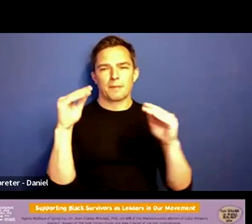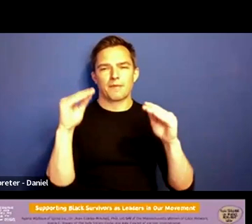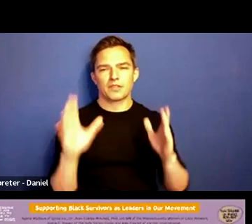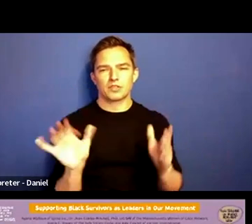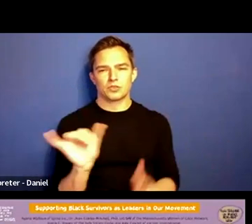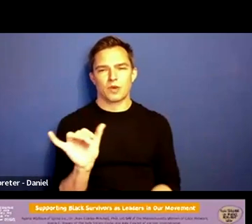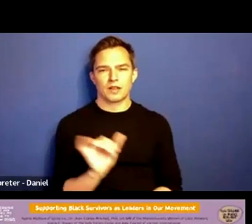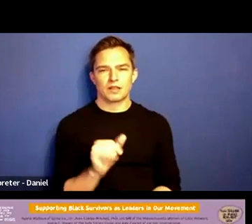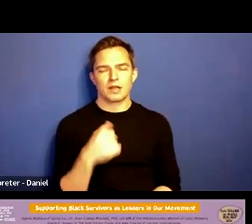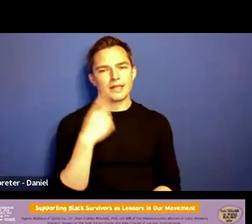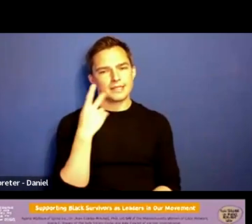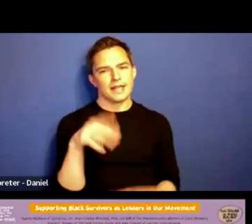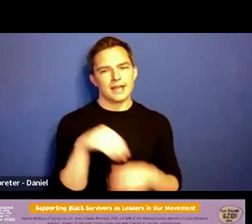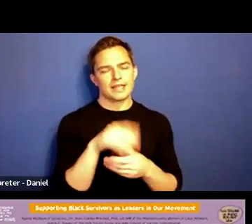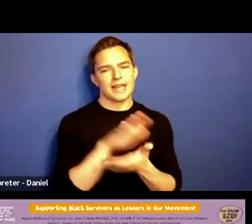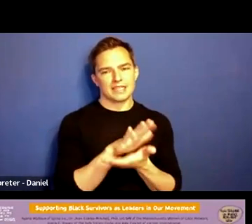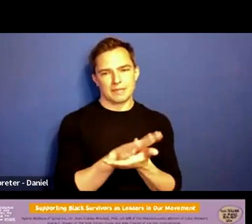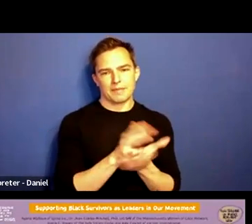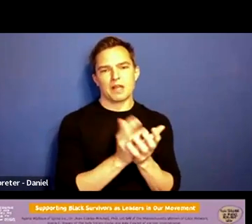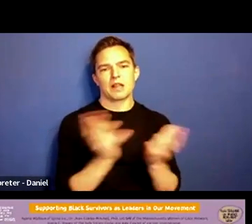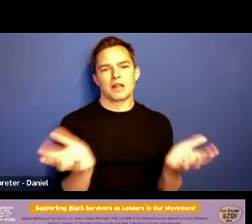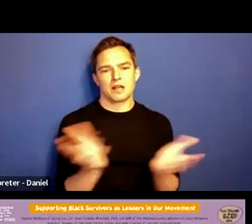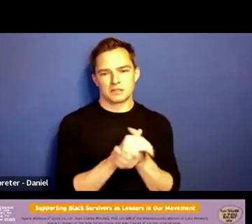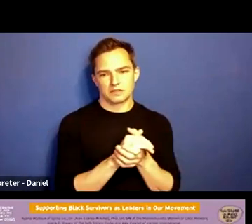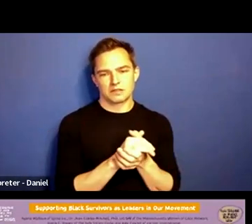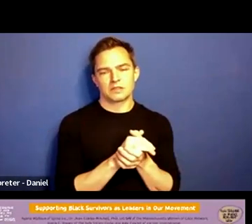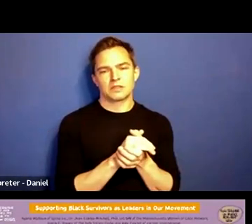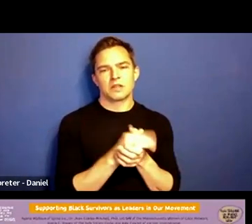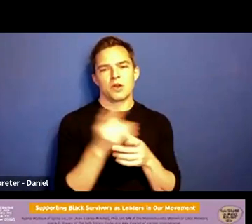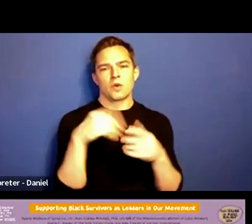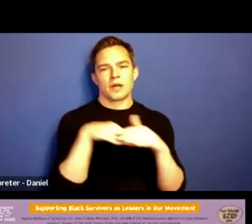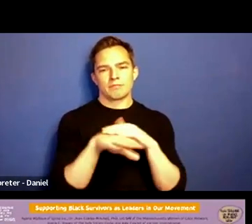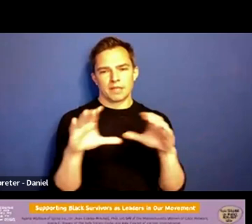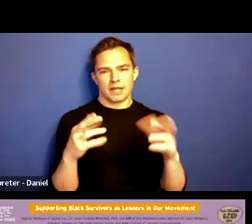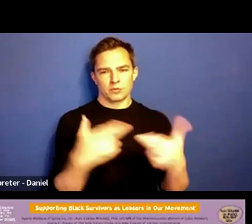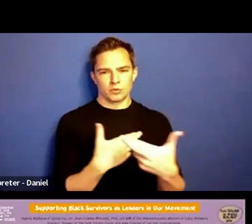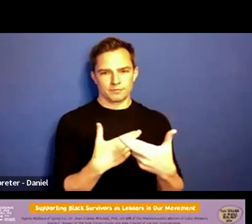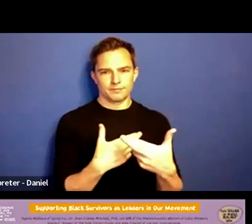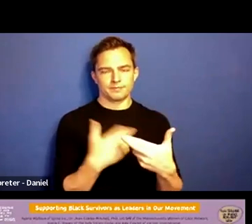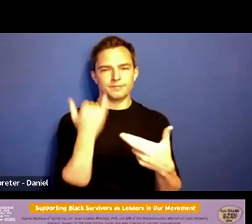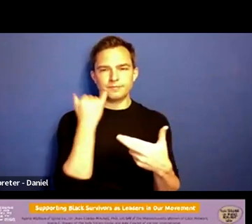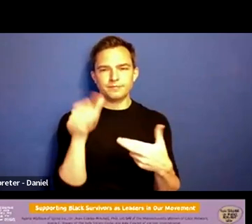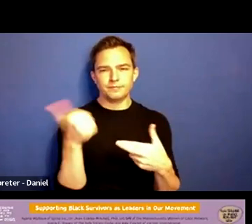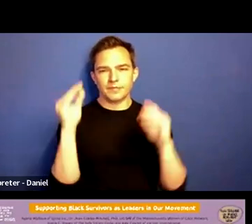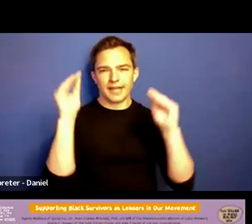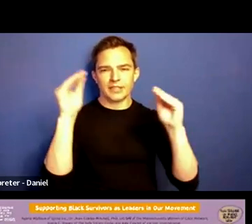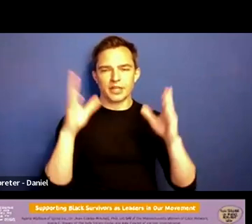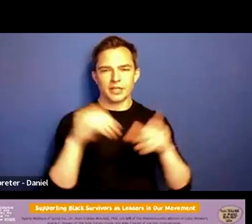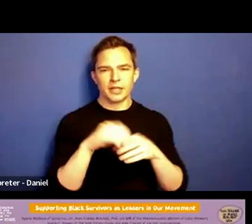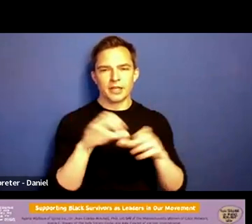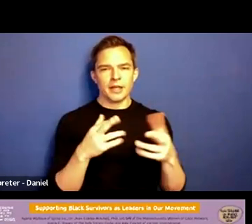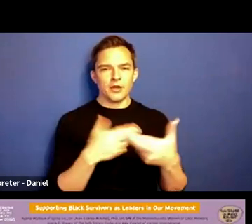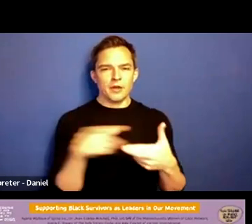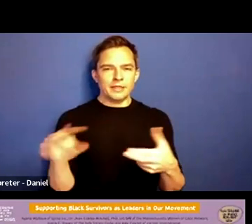So like I see that in academia a lot, where when I walk into the classroom, if there's another educator in the classroom, they're looking